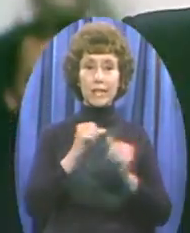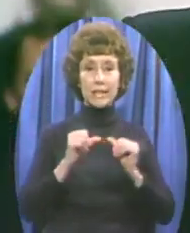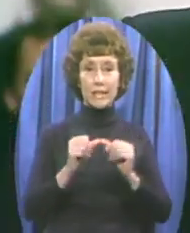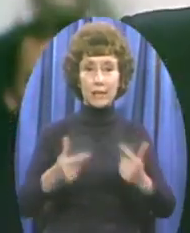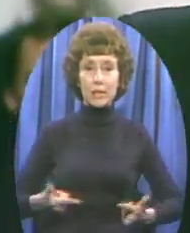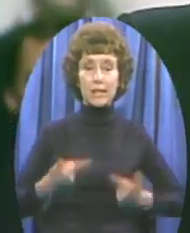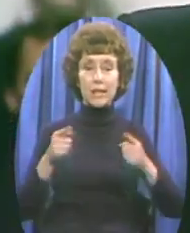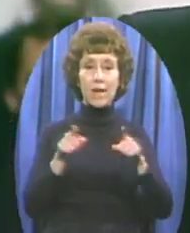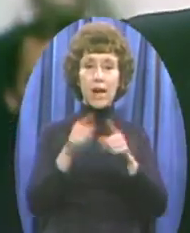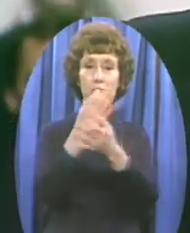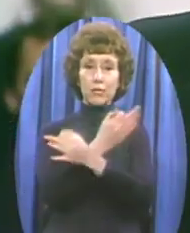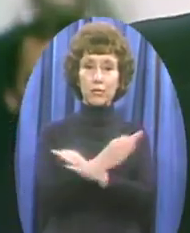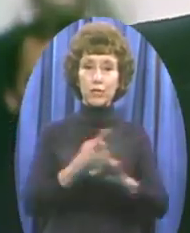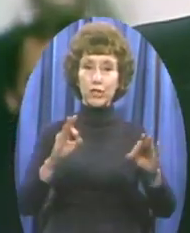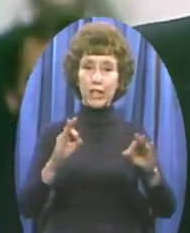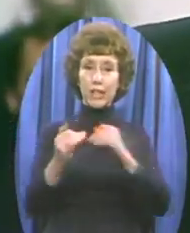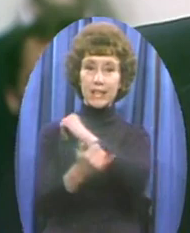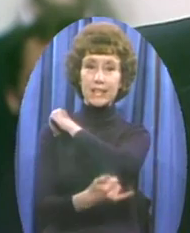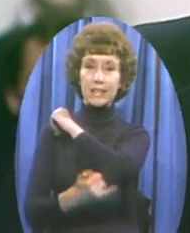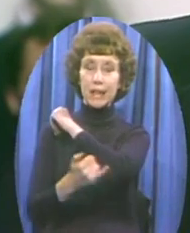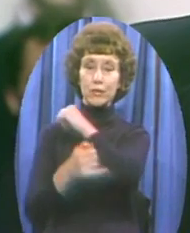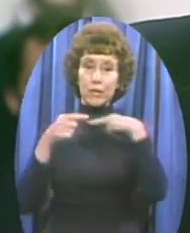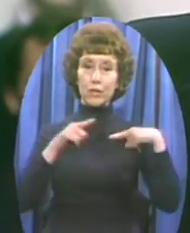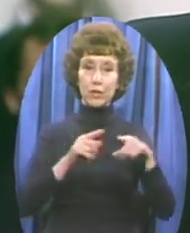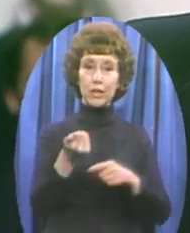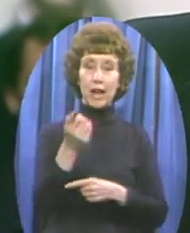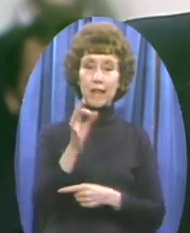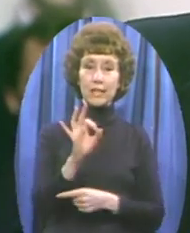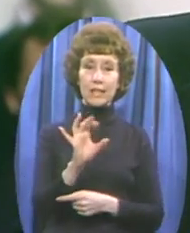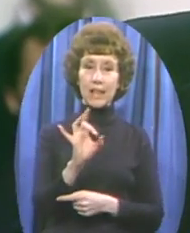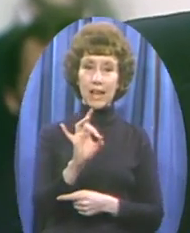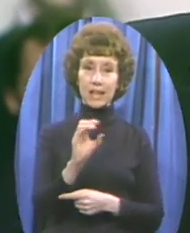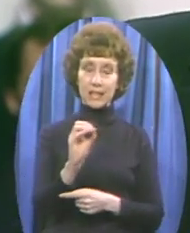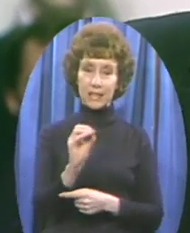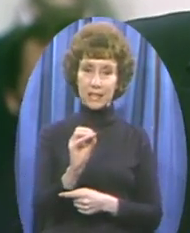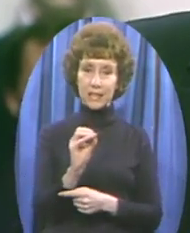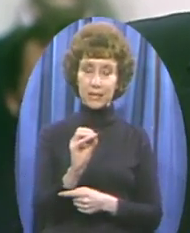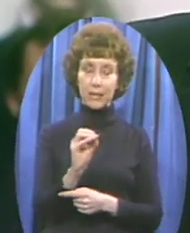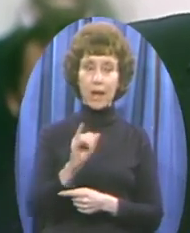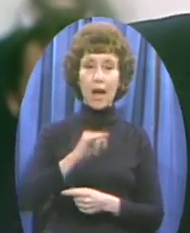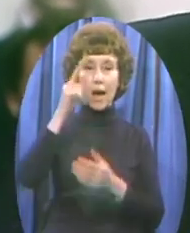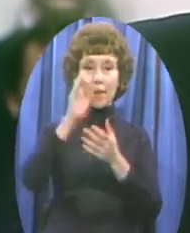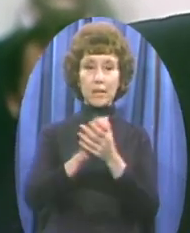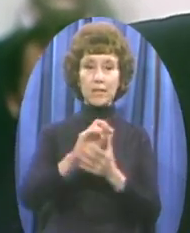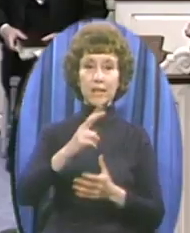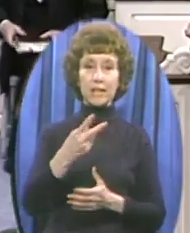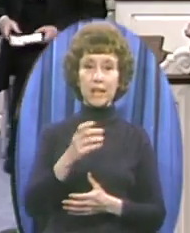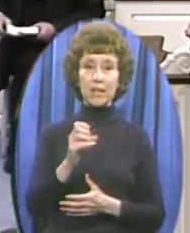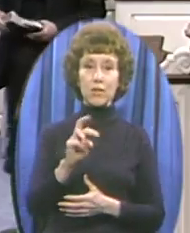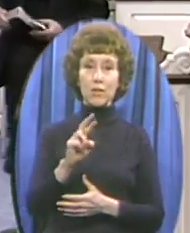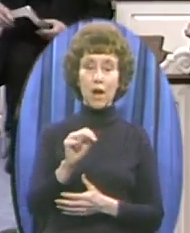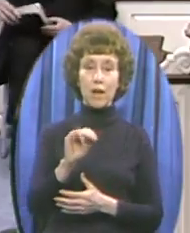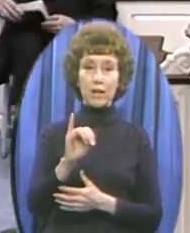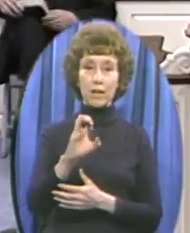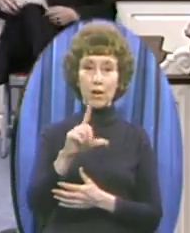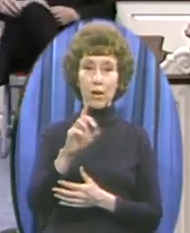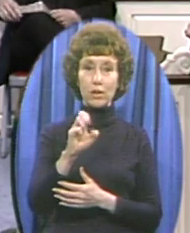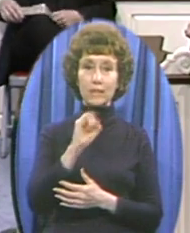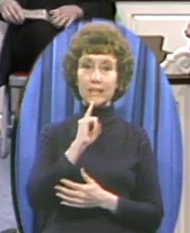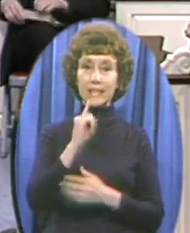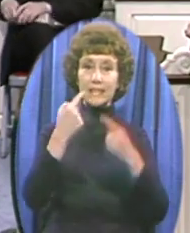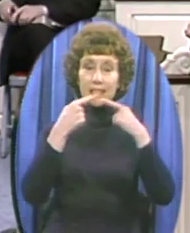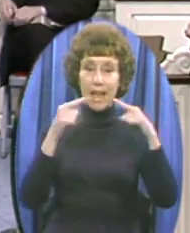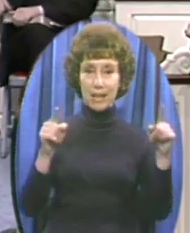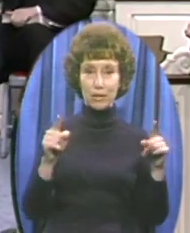nation? I believe that 2 Chronicles 7:14 is the answer. And on this